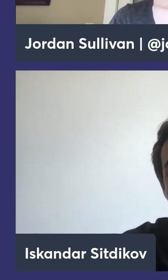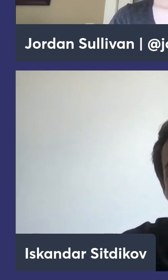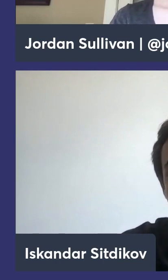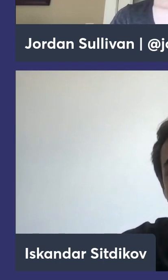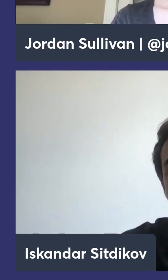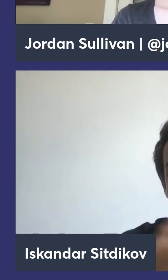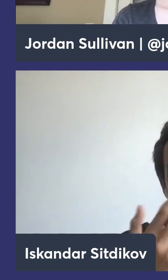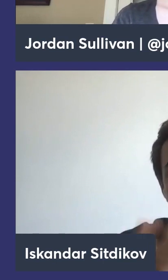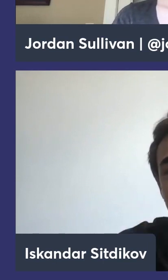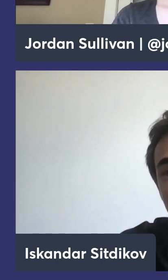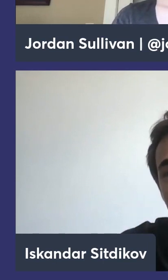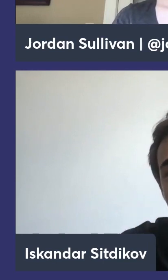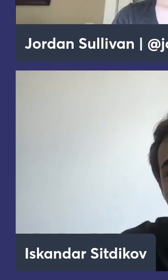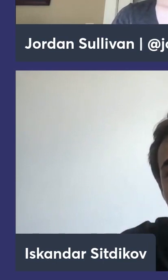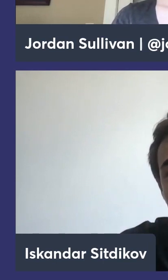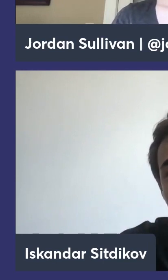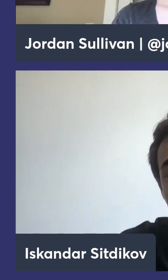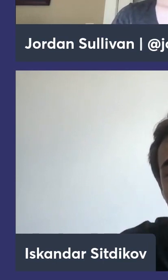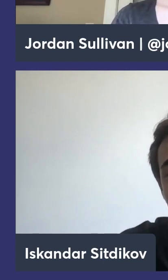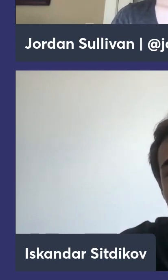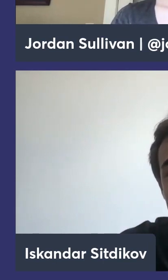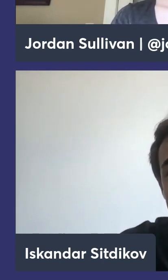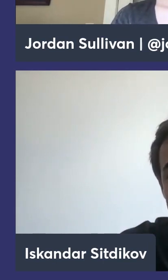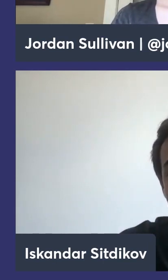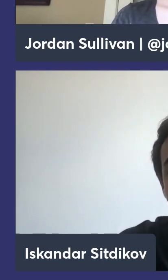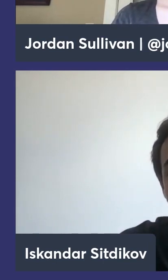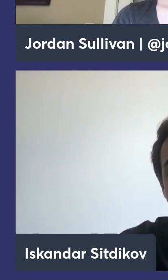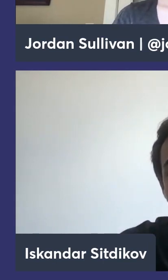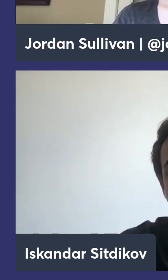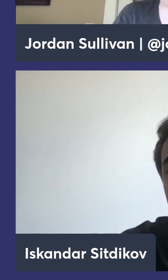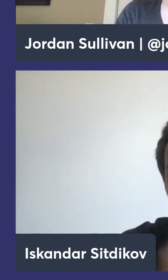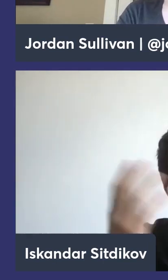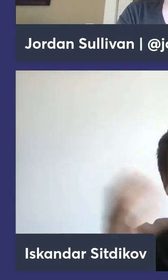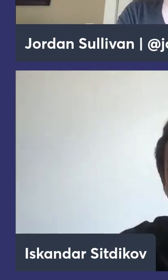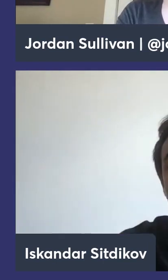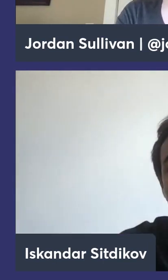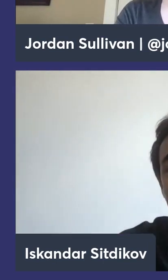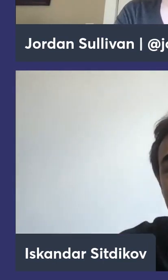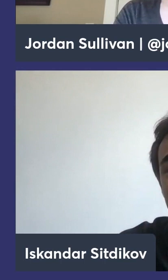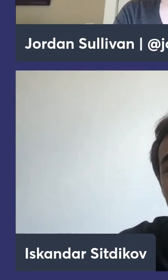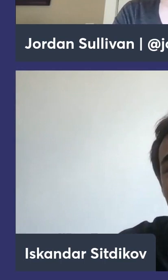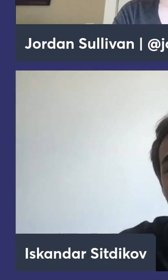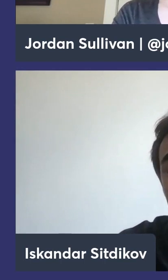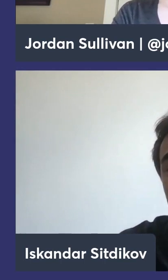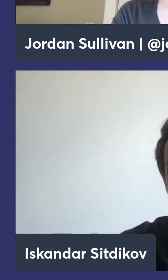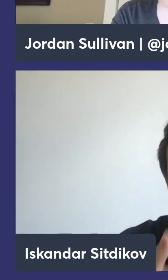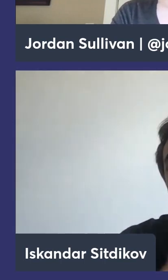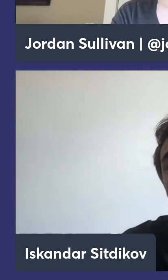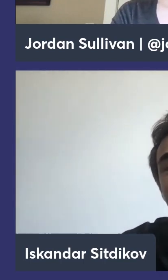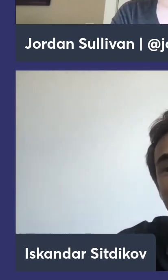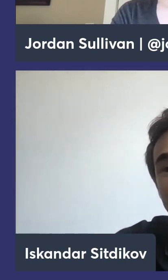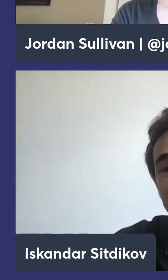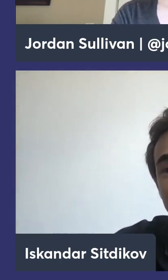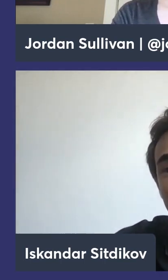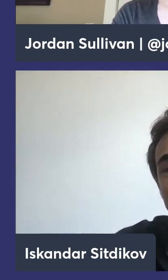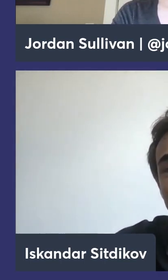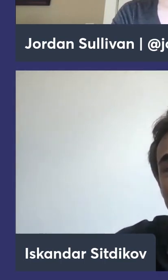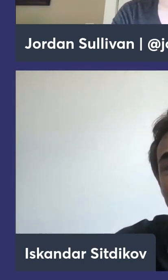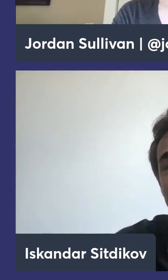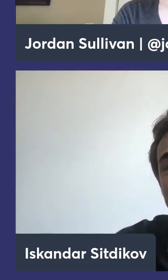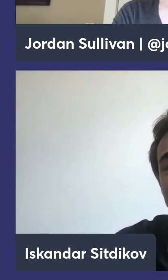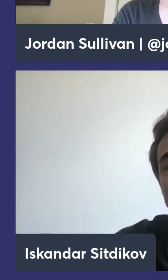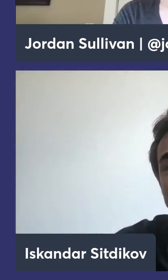hardware. So, and today we're going to be talking about Qiskit Braket provider, which is the set of classes that allow you to connect